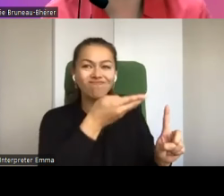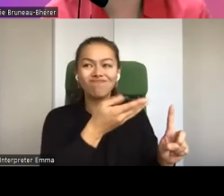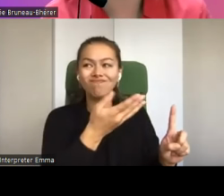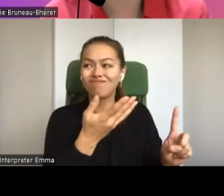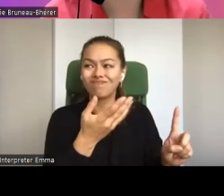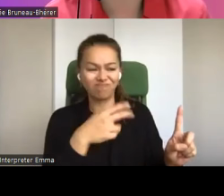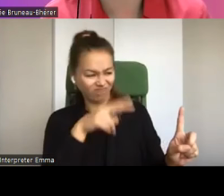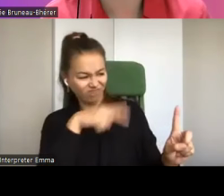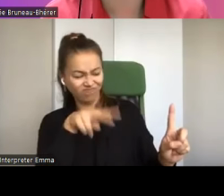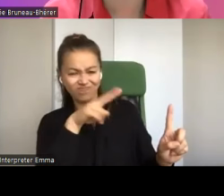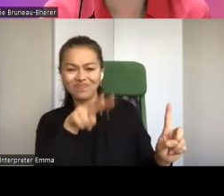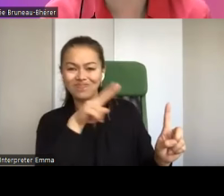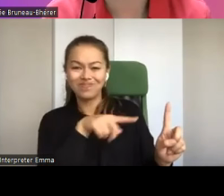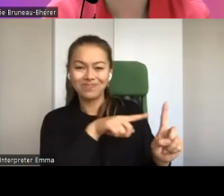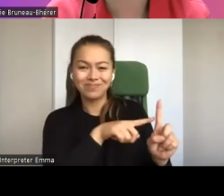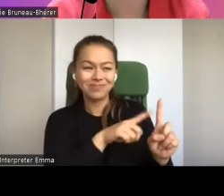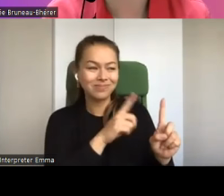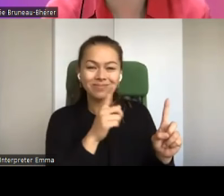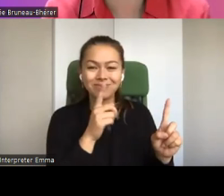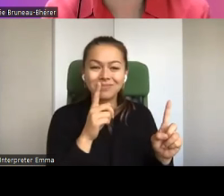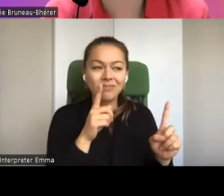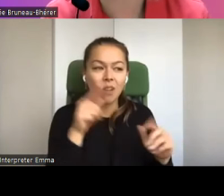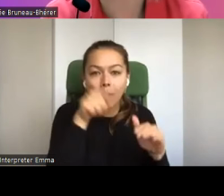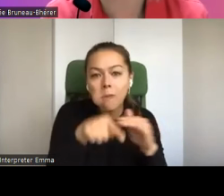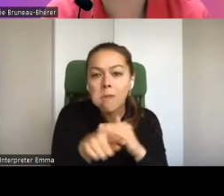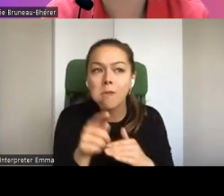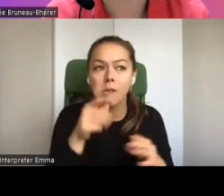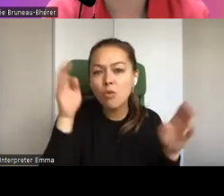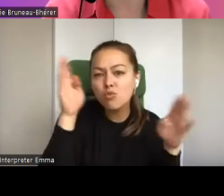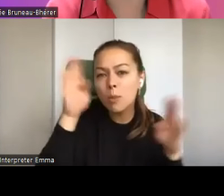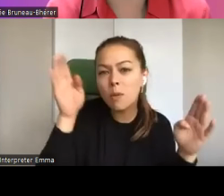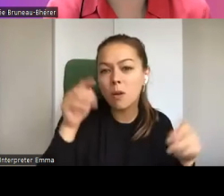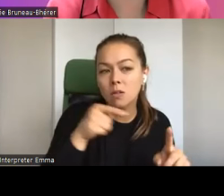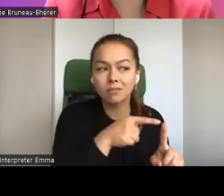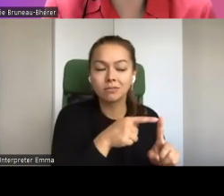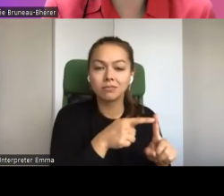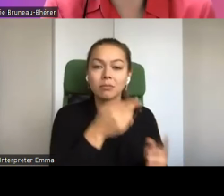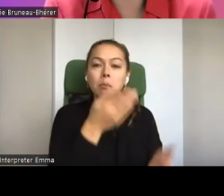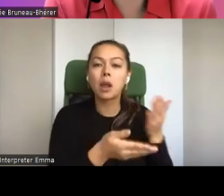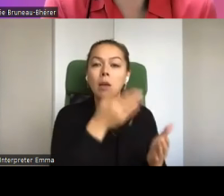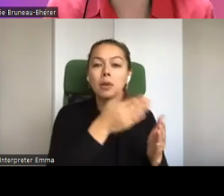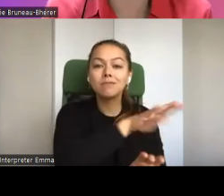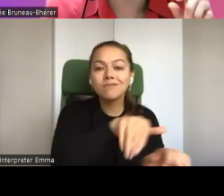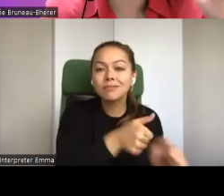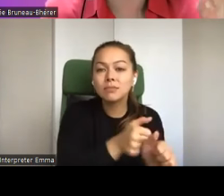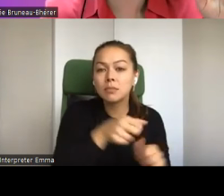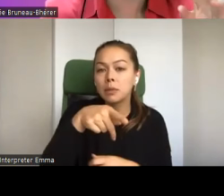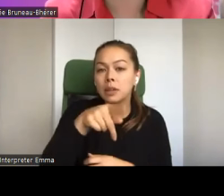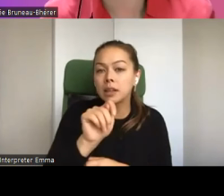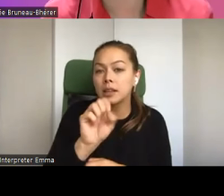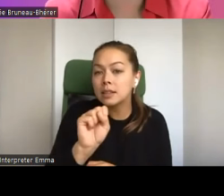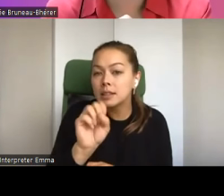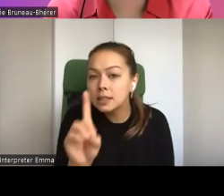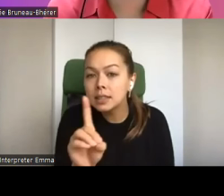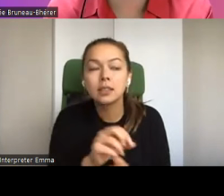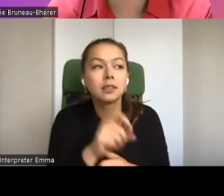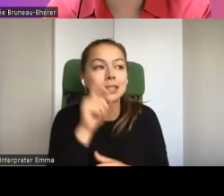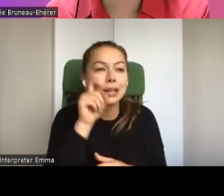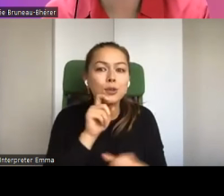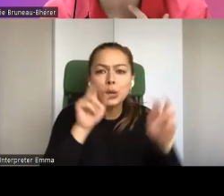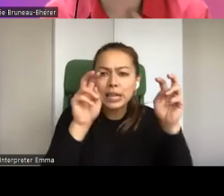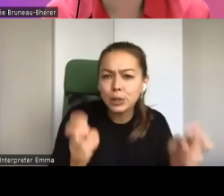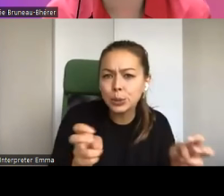delinquent, maybe he has oppositional problems, PTSD, sexual issues, especially when you think